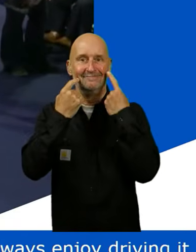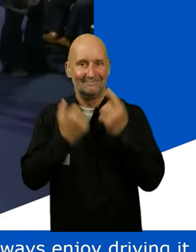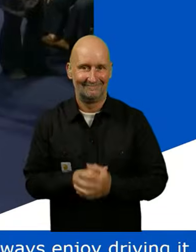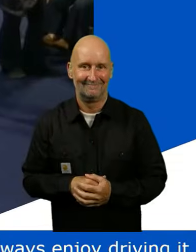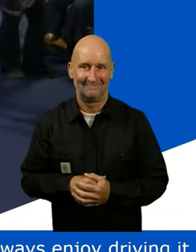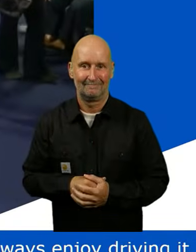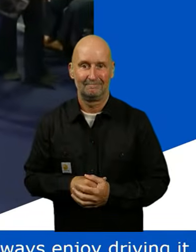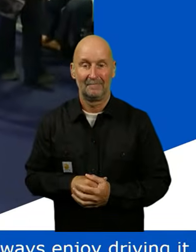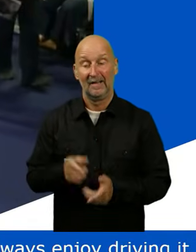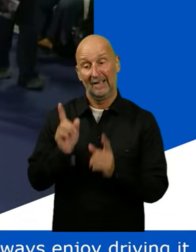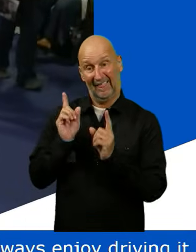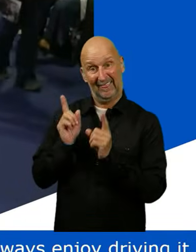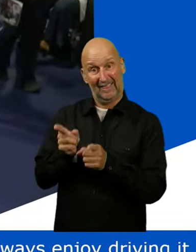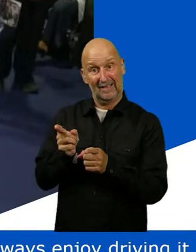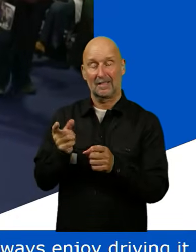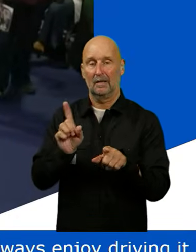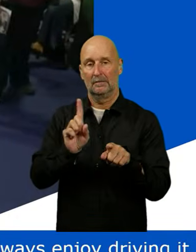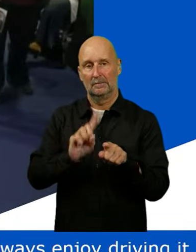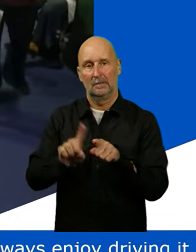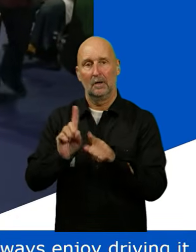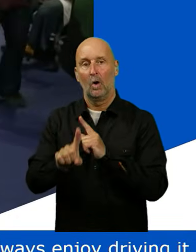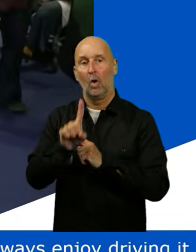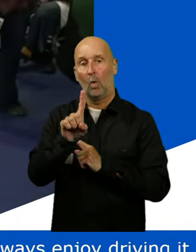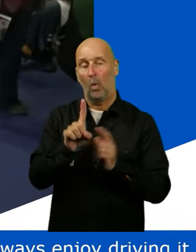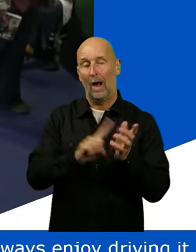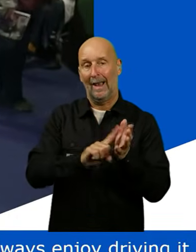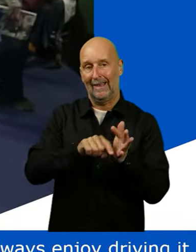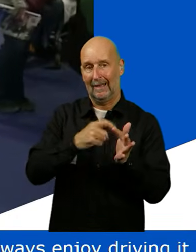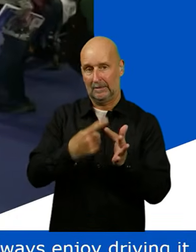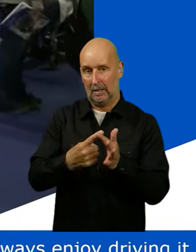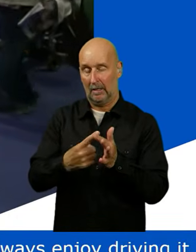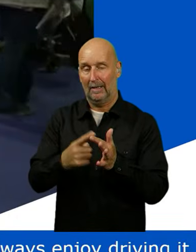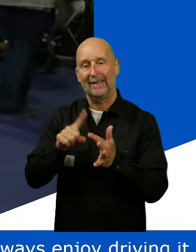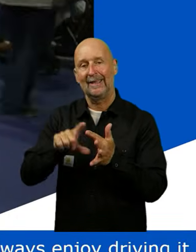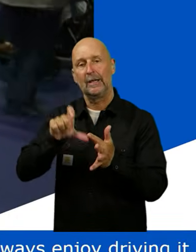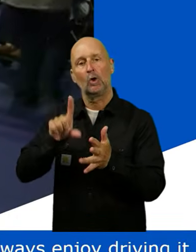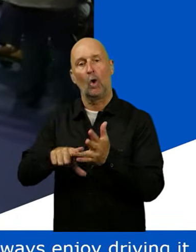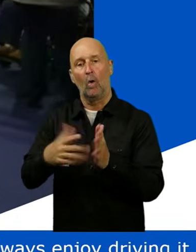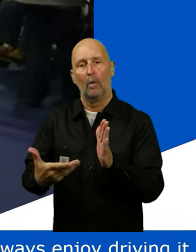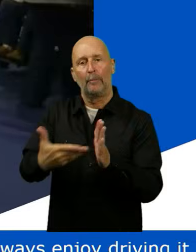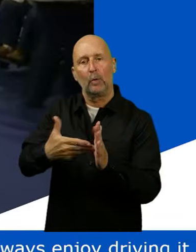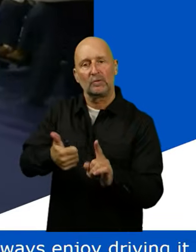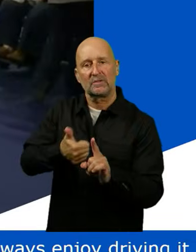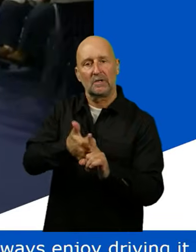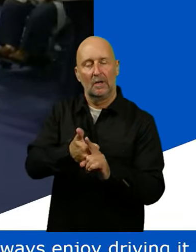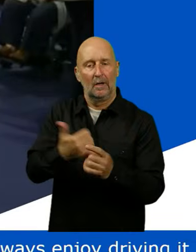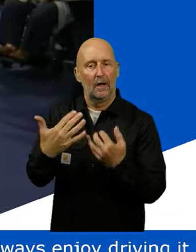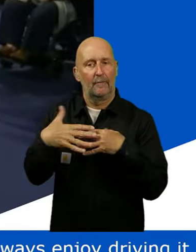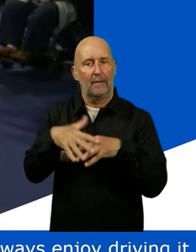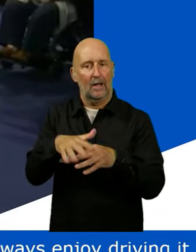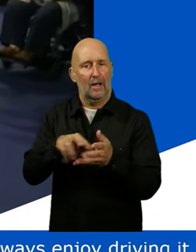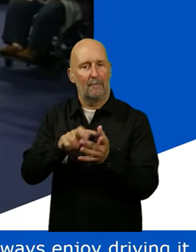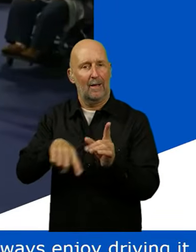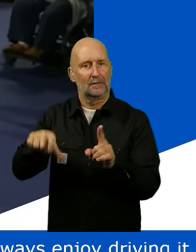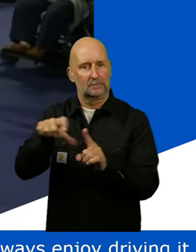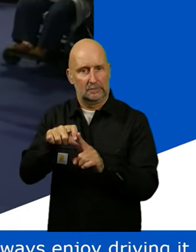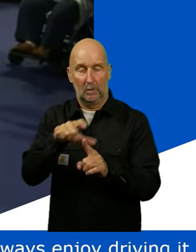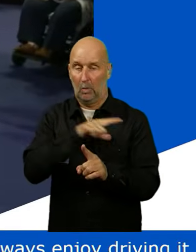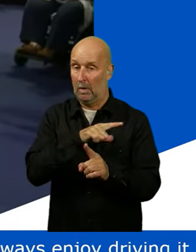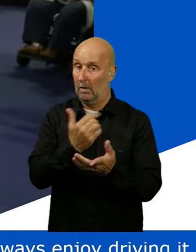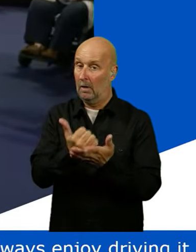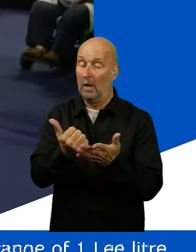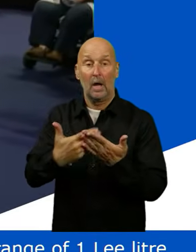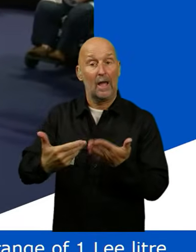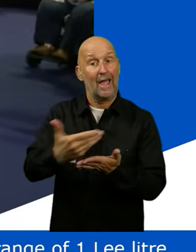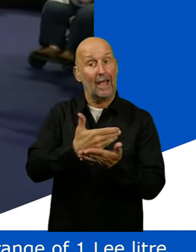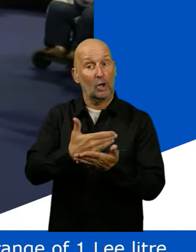This version offers a range of 1 litre EcoBoost engines. All of them have mild hybrid technology, and that means that you get great